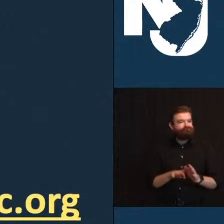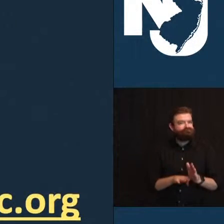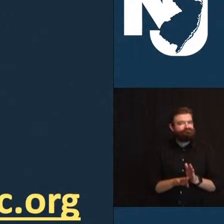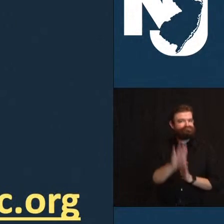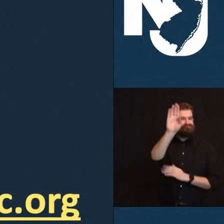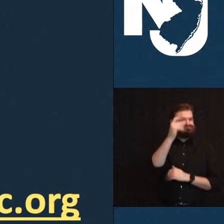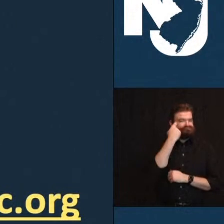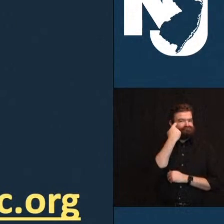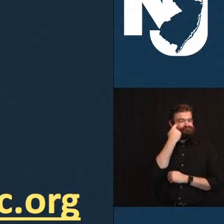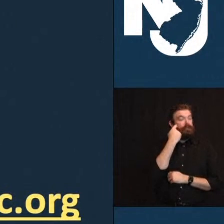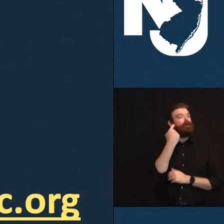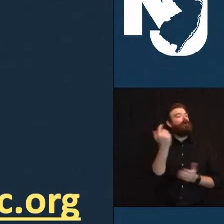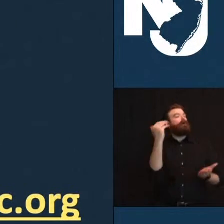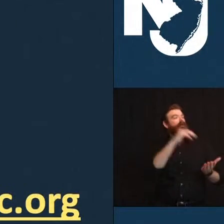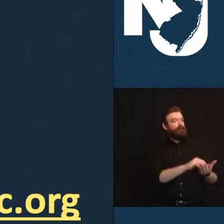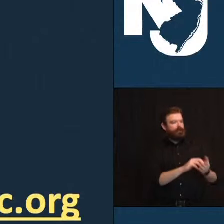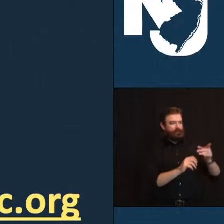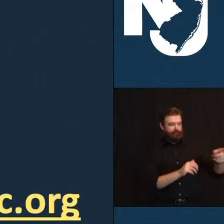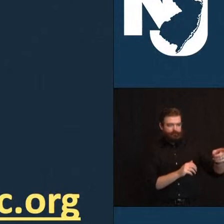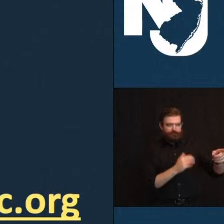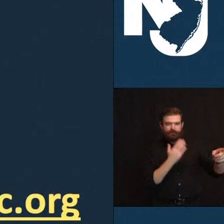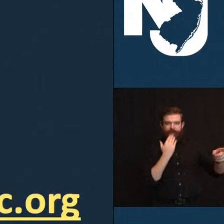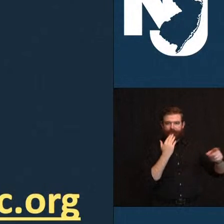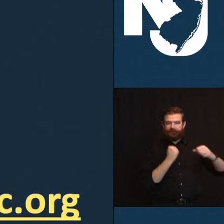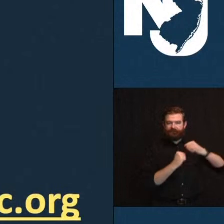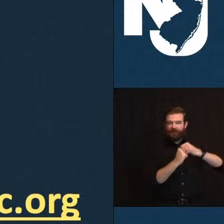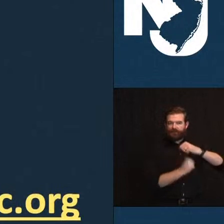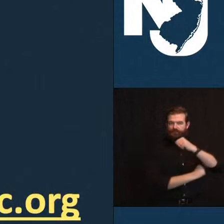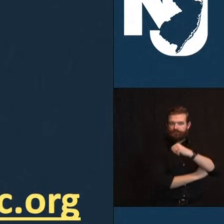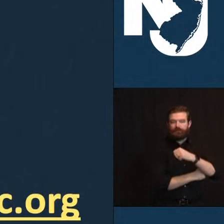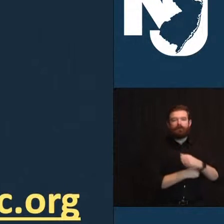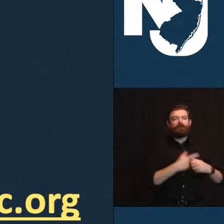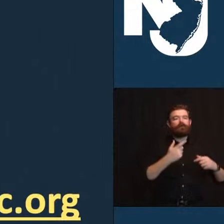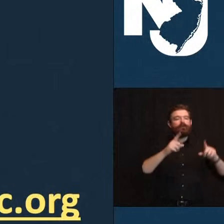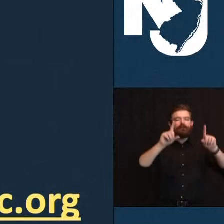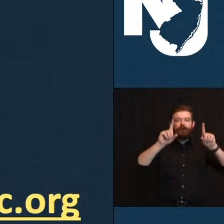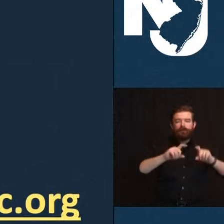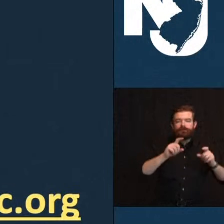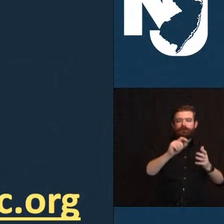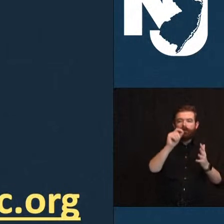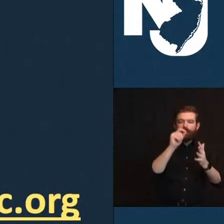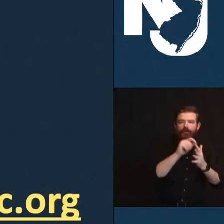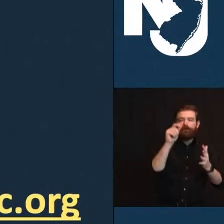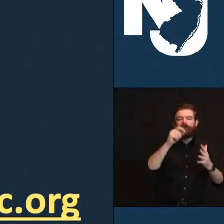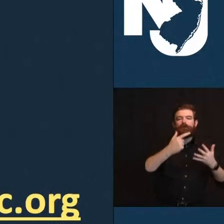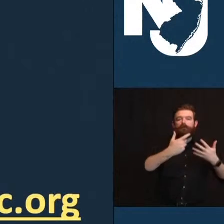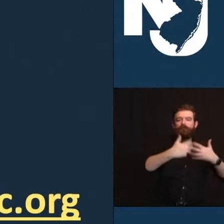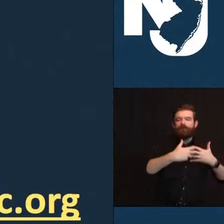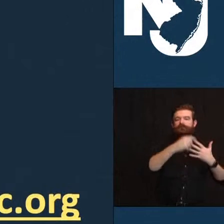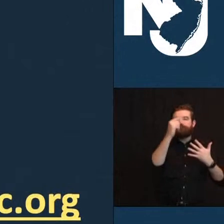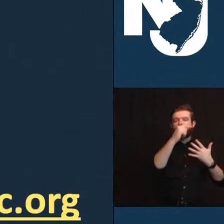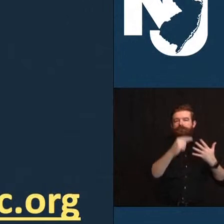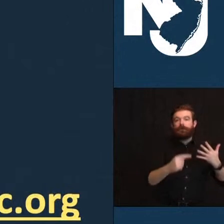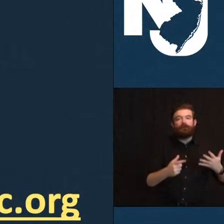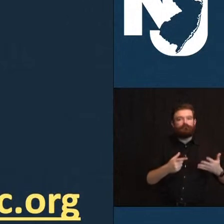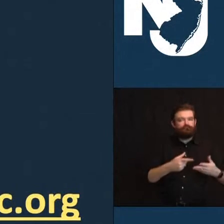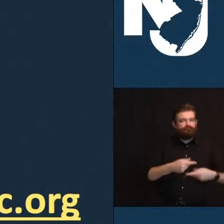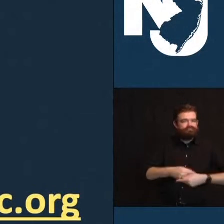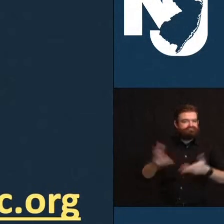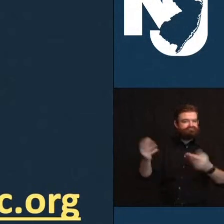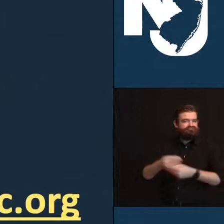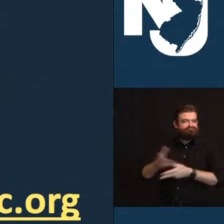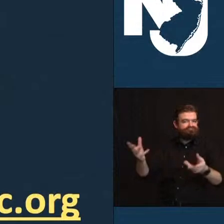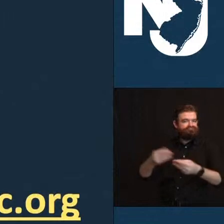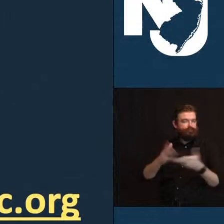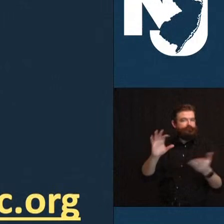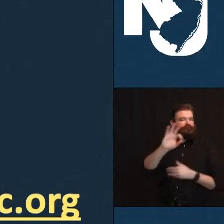strips, and other life-saving supplies available free of charge for New Jersey residents with diabetes who need them. However, there is a